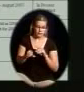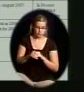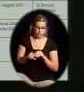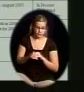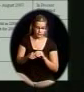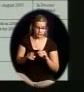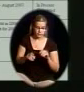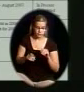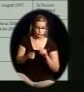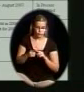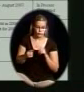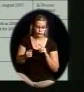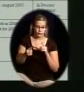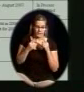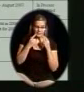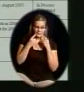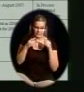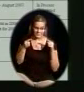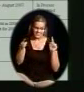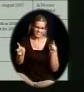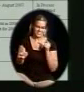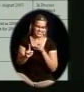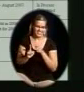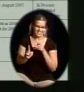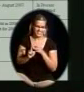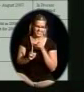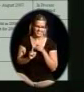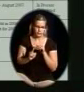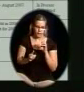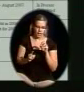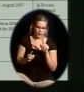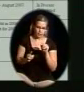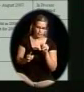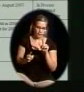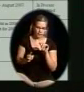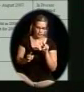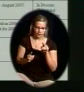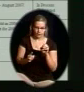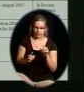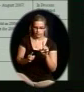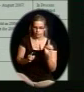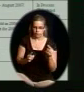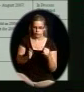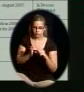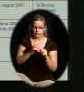implemented to reach the goals that we've outlined on that first page. And you can